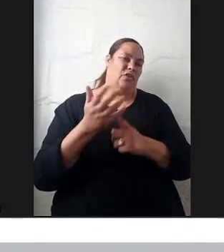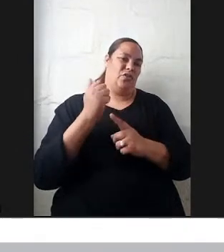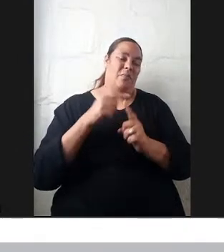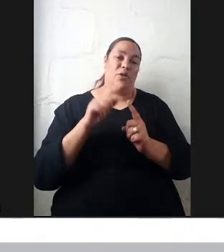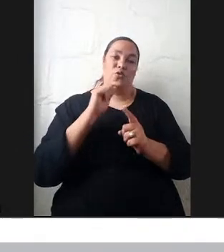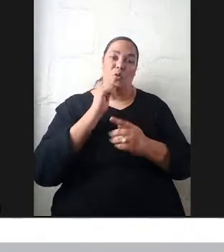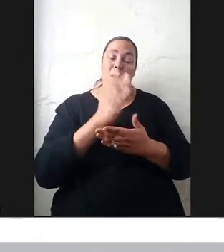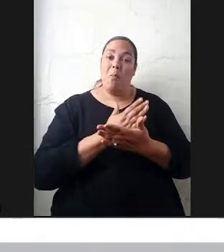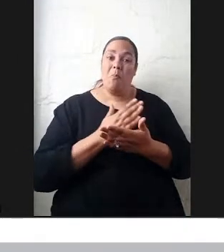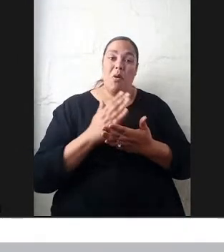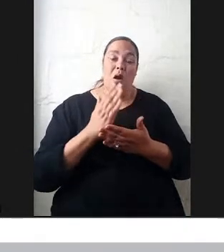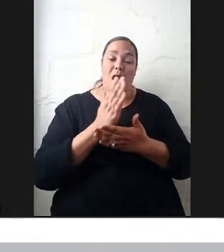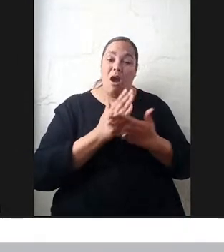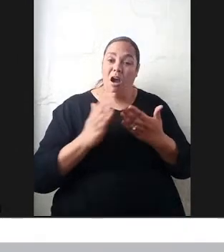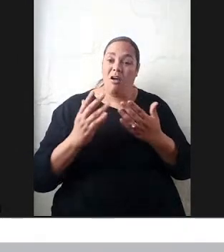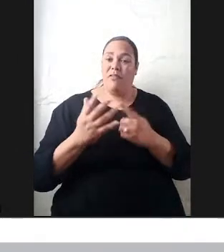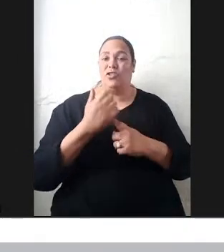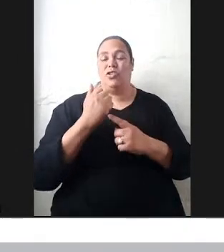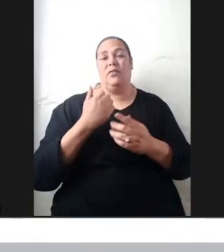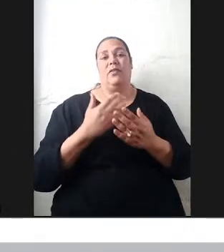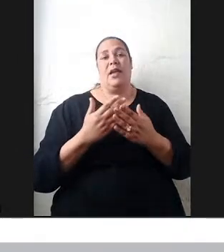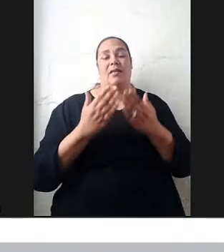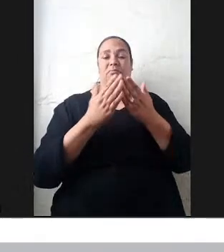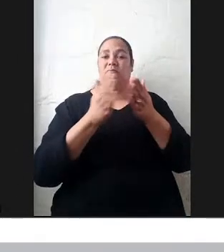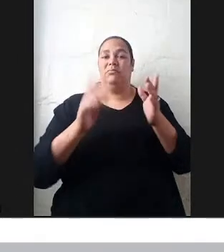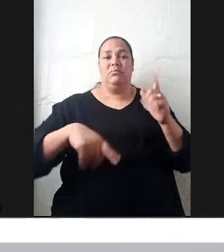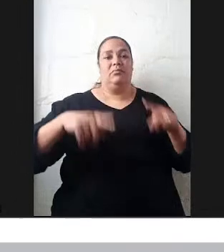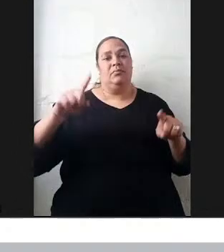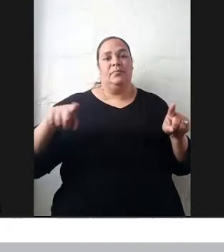achieved can be as wide, you know,